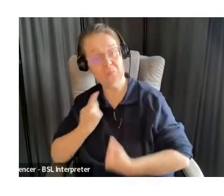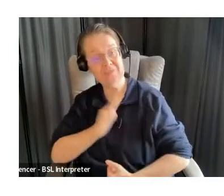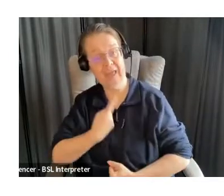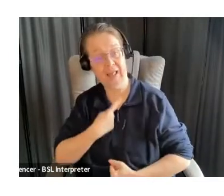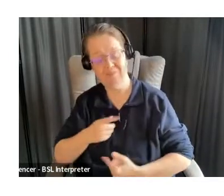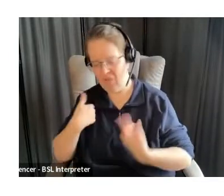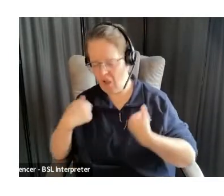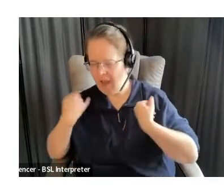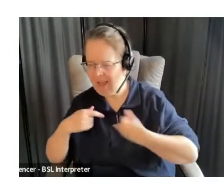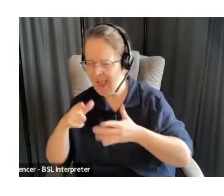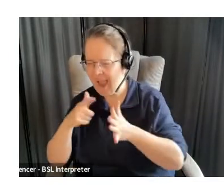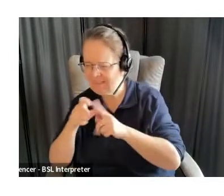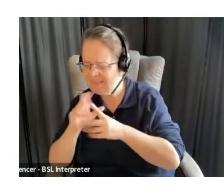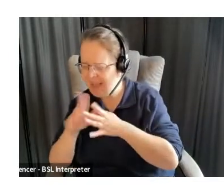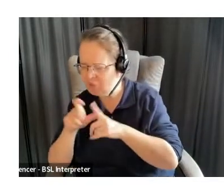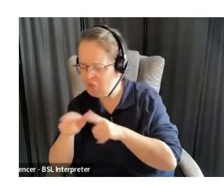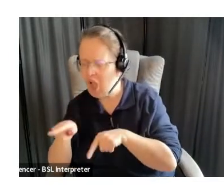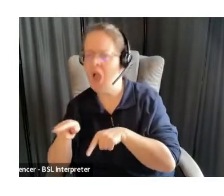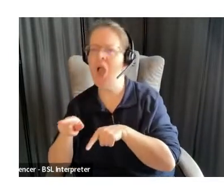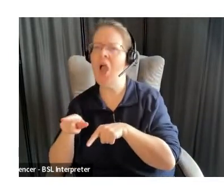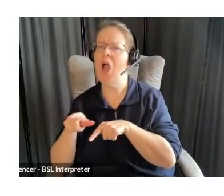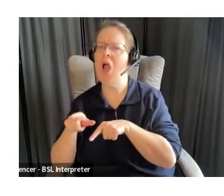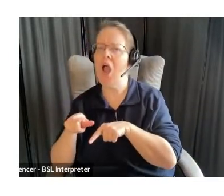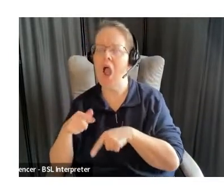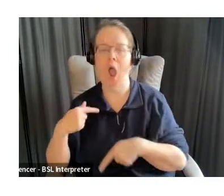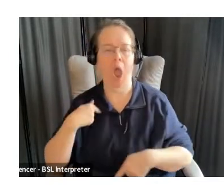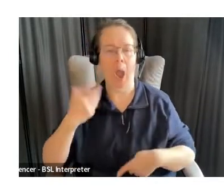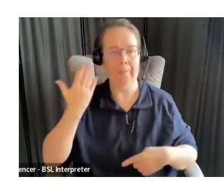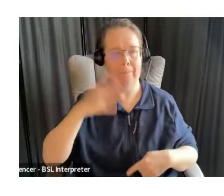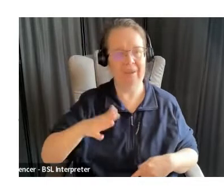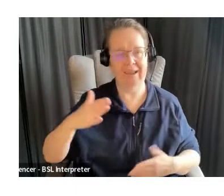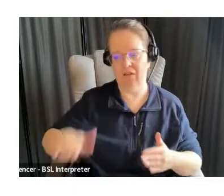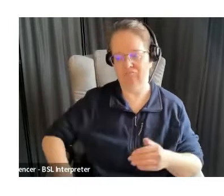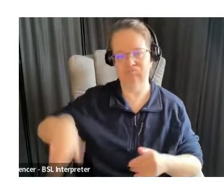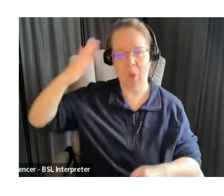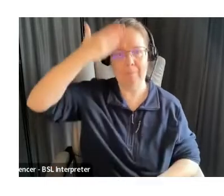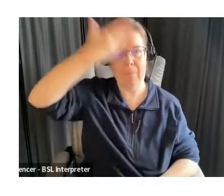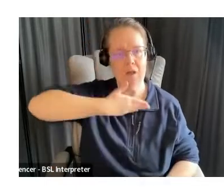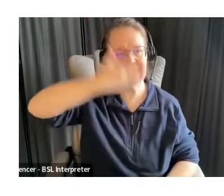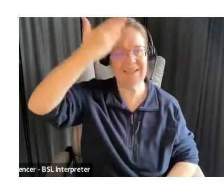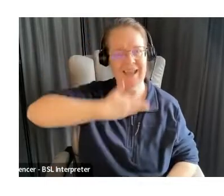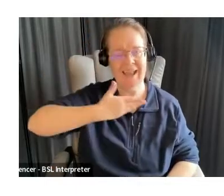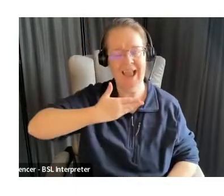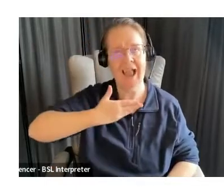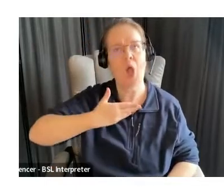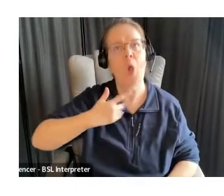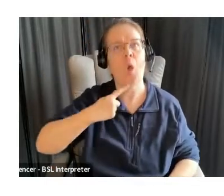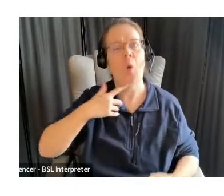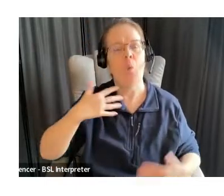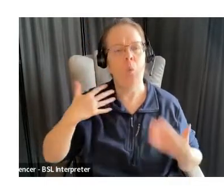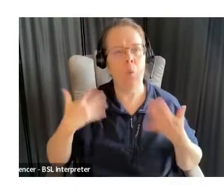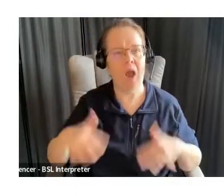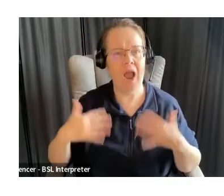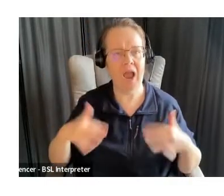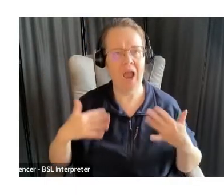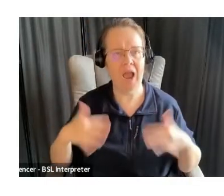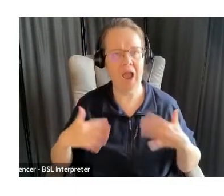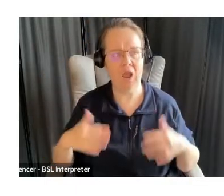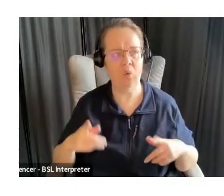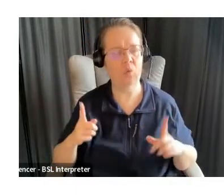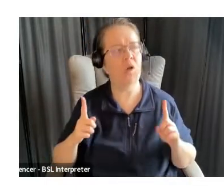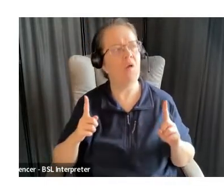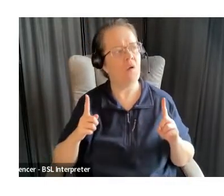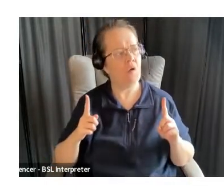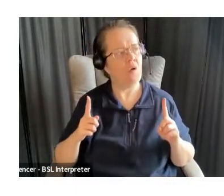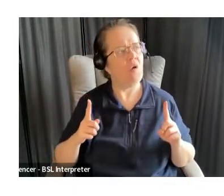condition. And I realized that I had been masking quite a lot. And I thought, okay, wow, I'm going to check this